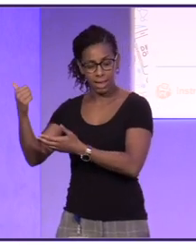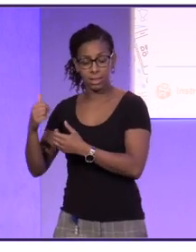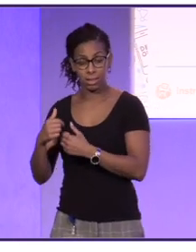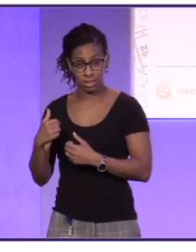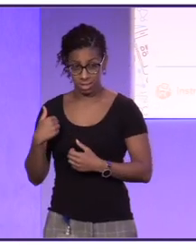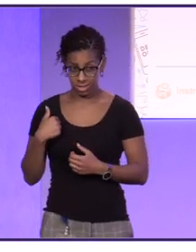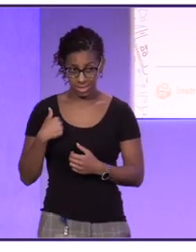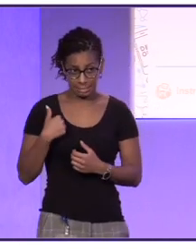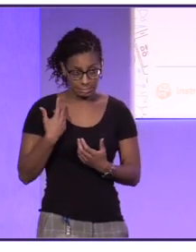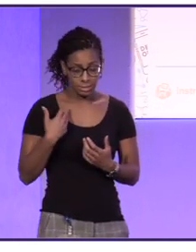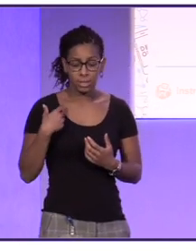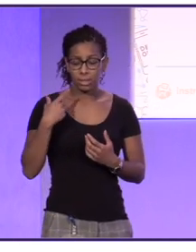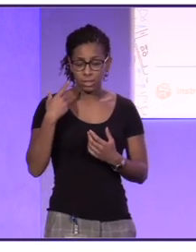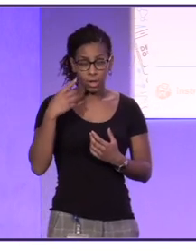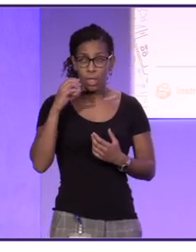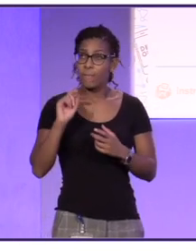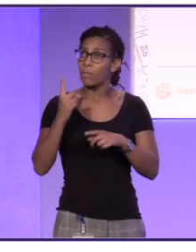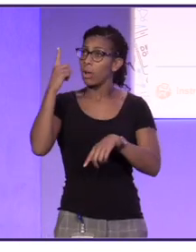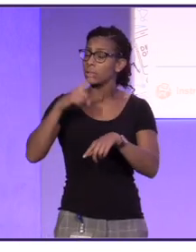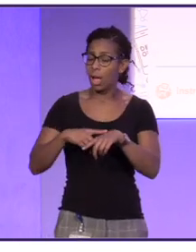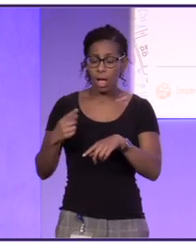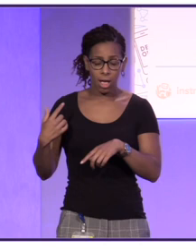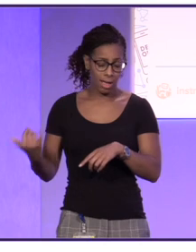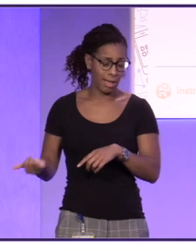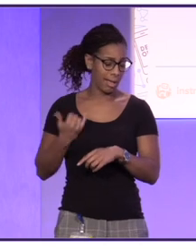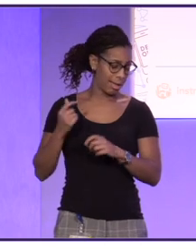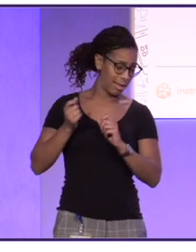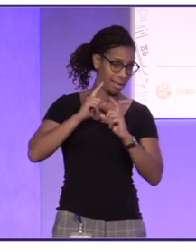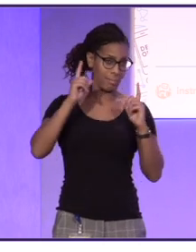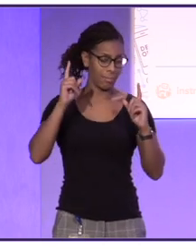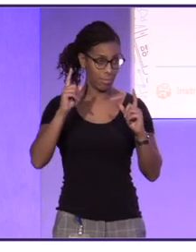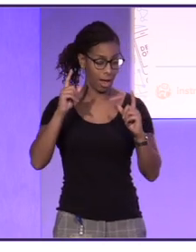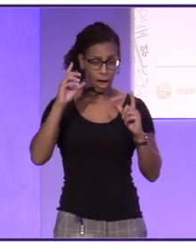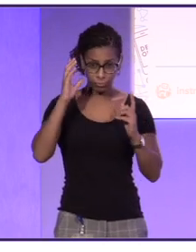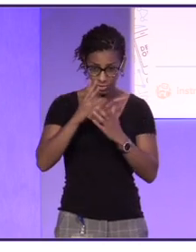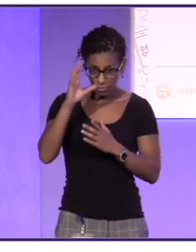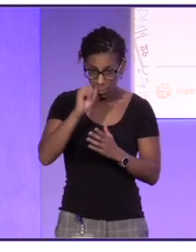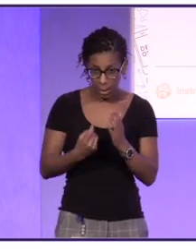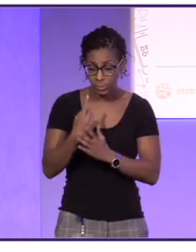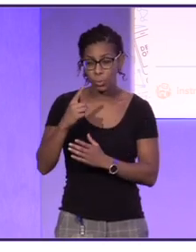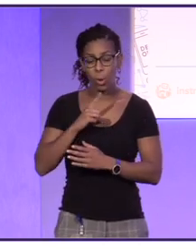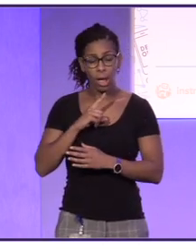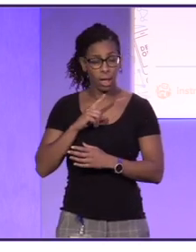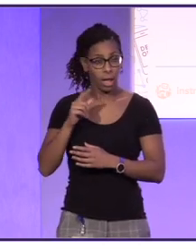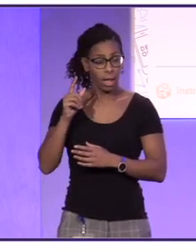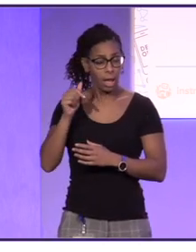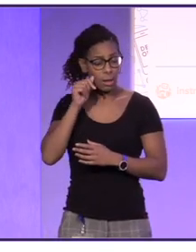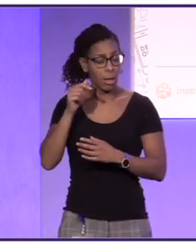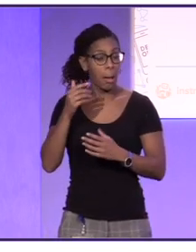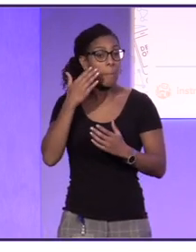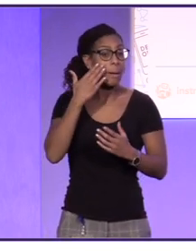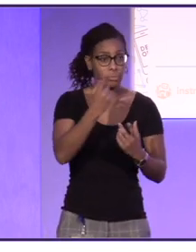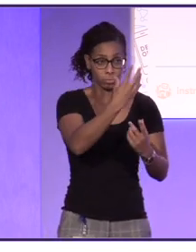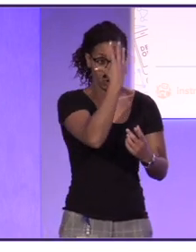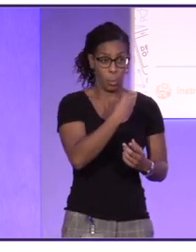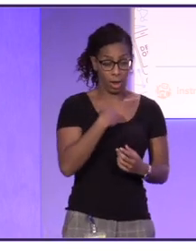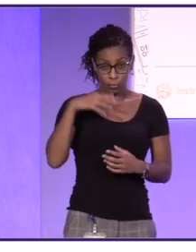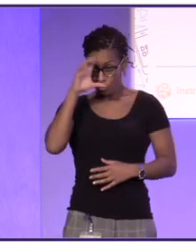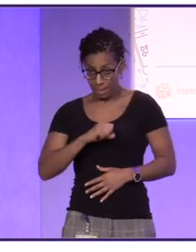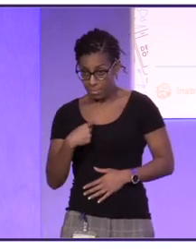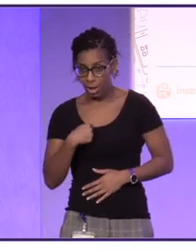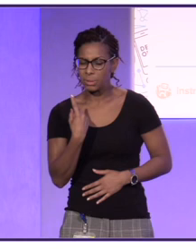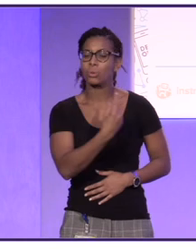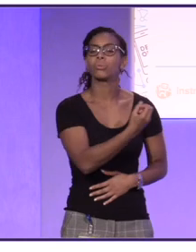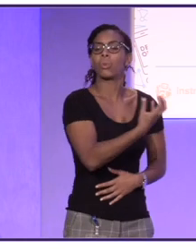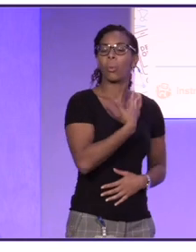time that I got first called, though, because apparently I answered the phone, although I have no recollection of this. The thing